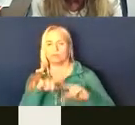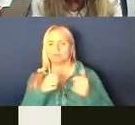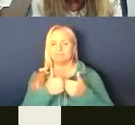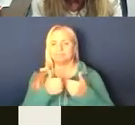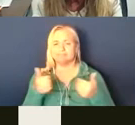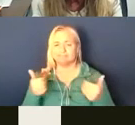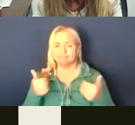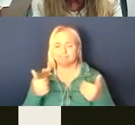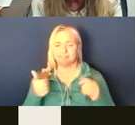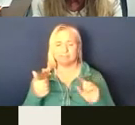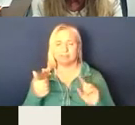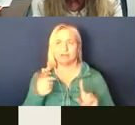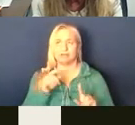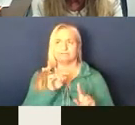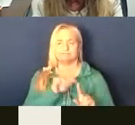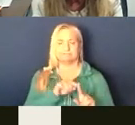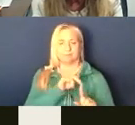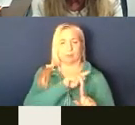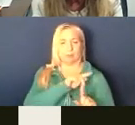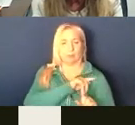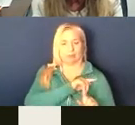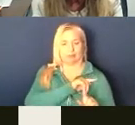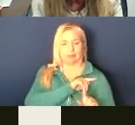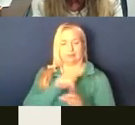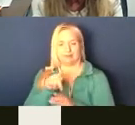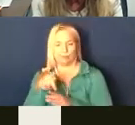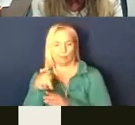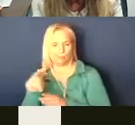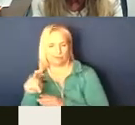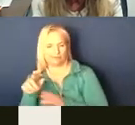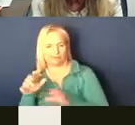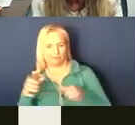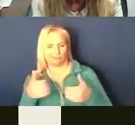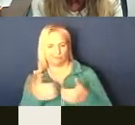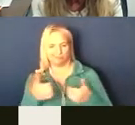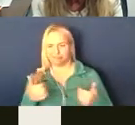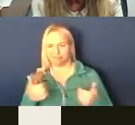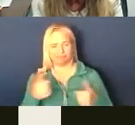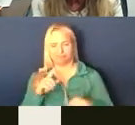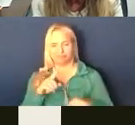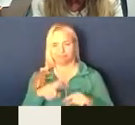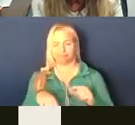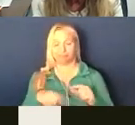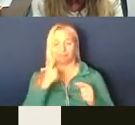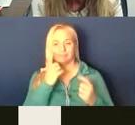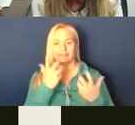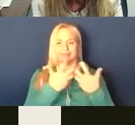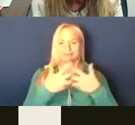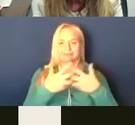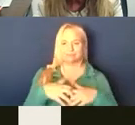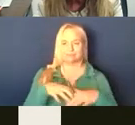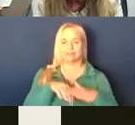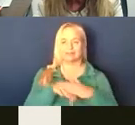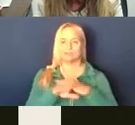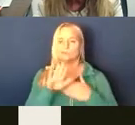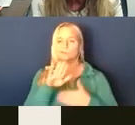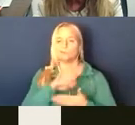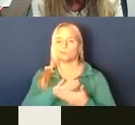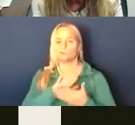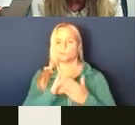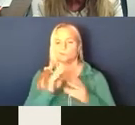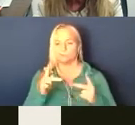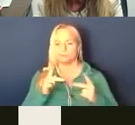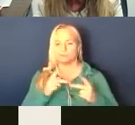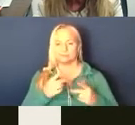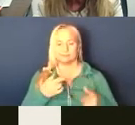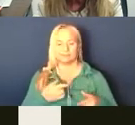the person from the professional. And because those two things are integrated when we're in the school space, it's important